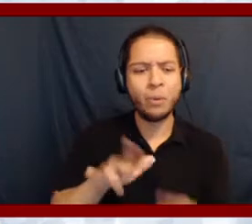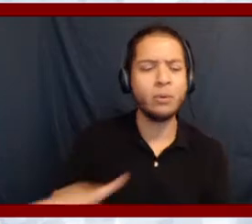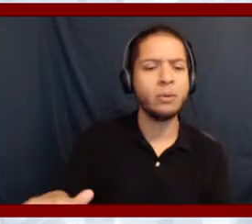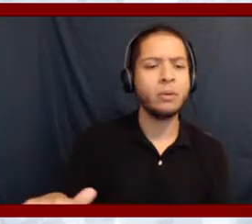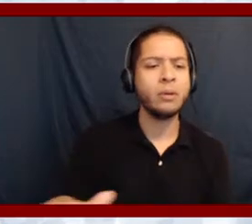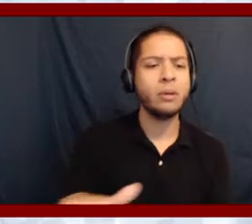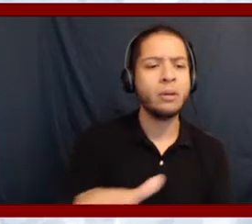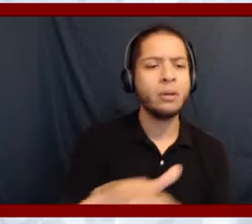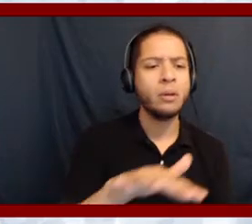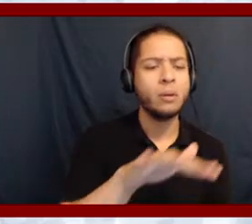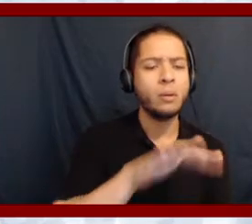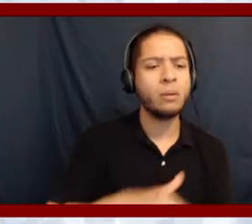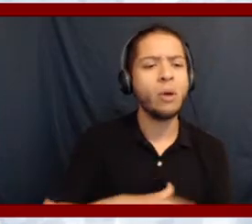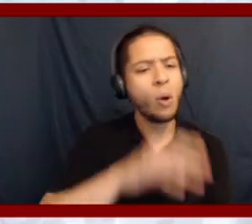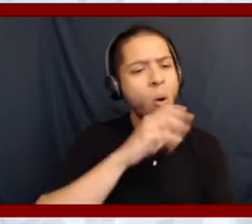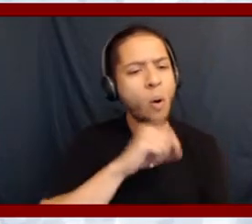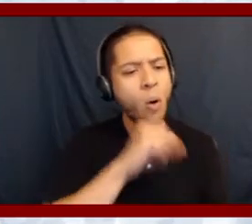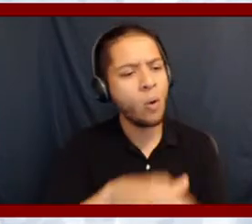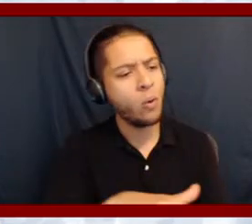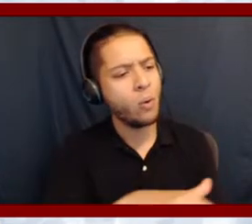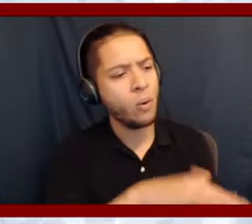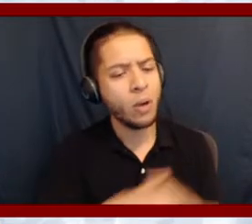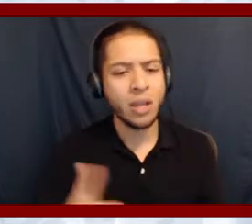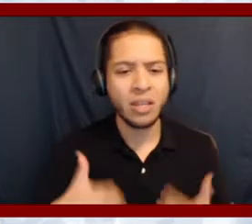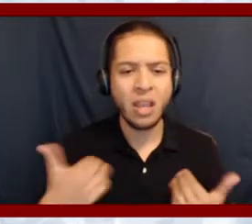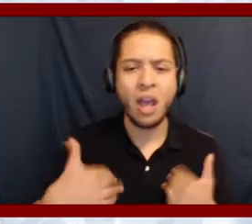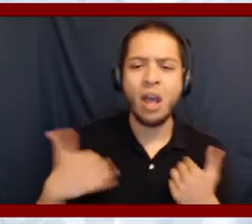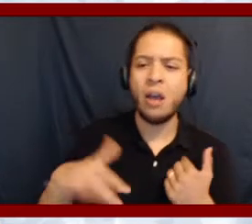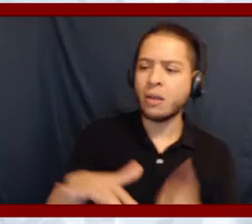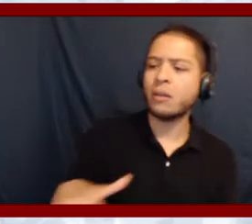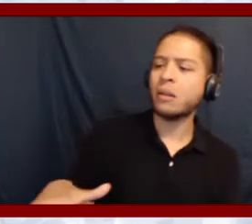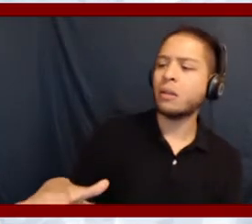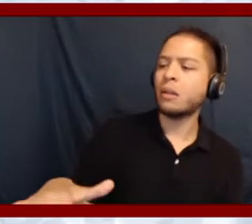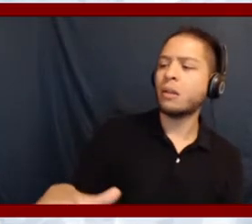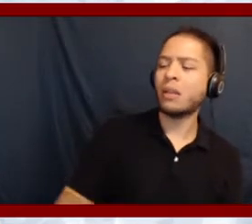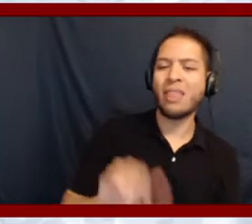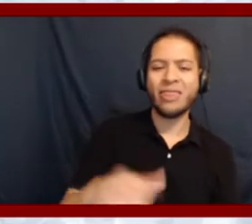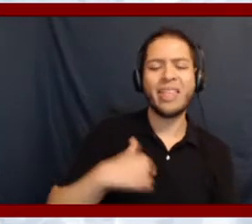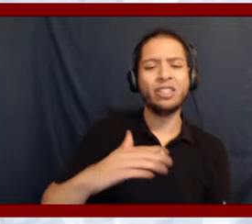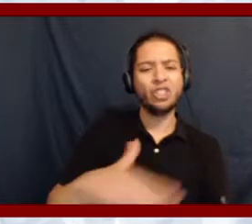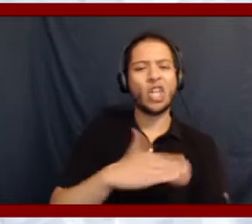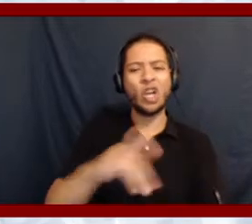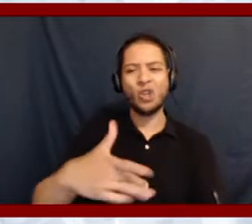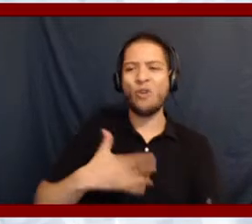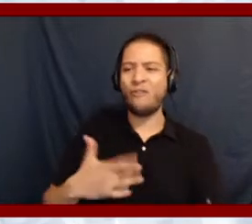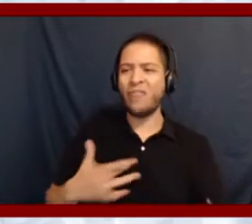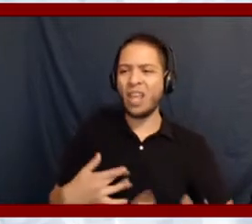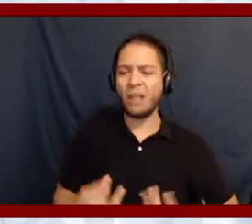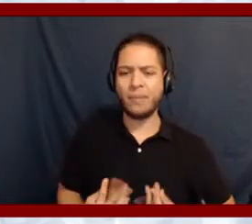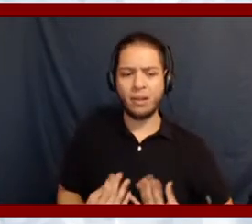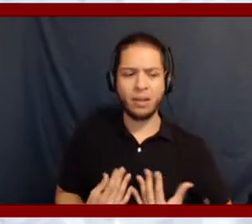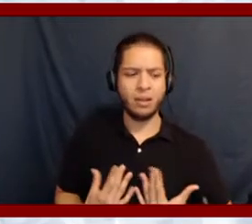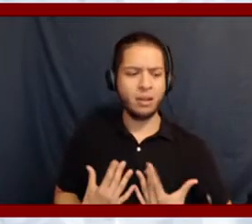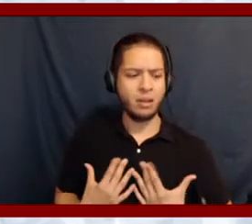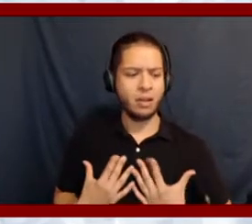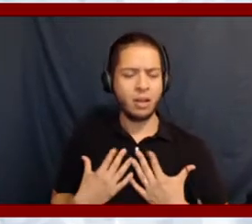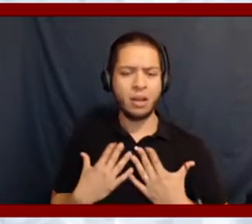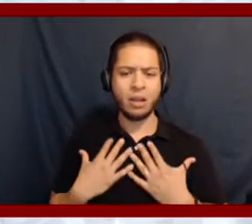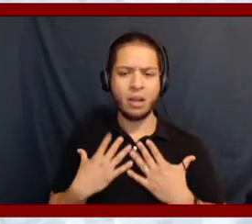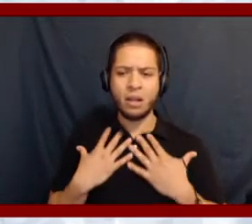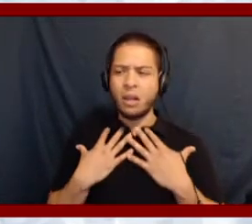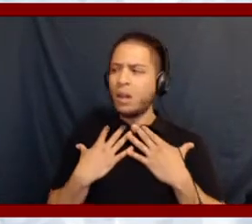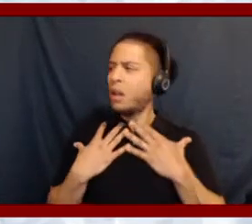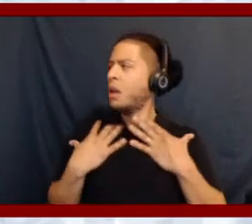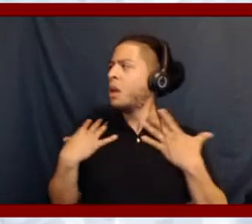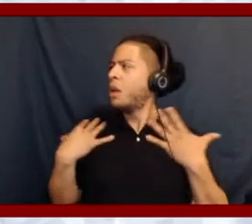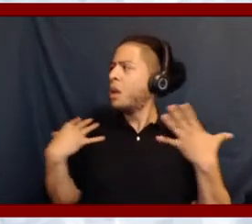battle cry wherever they are sung. Not for the clashing of sabers, for carnage, nor for strife, but to thrill the hearts